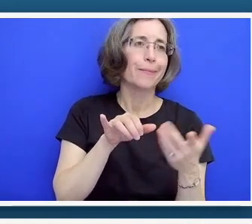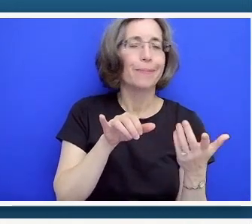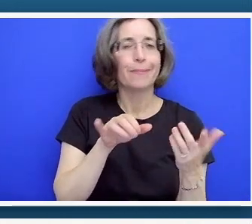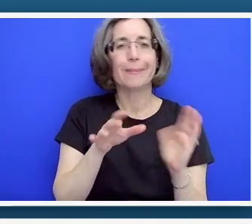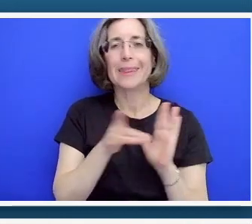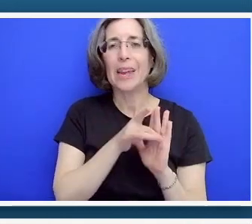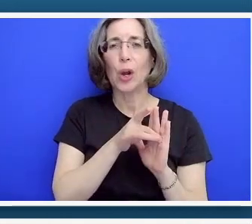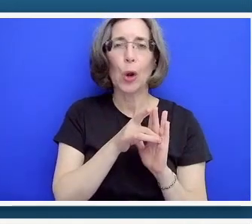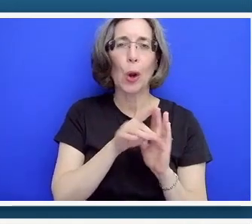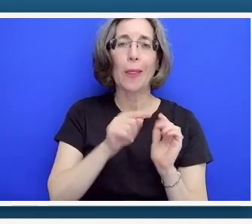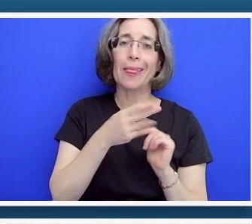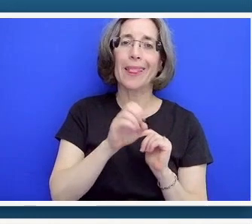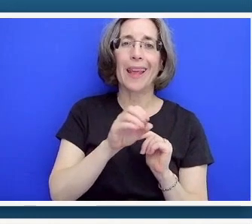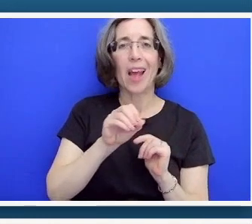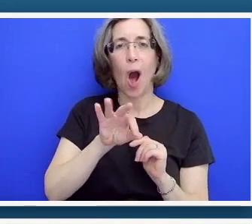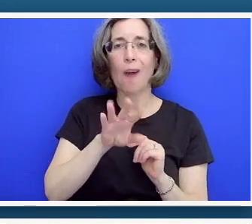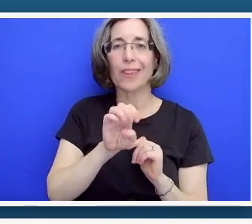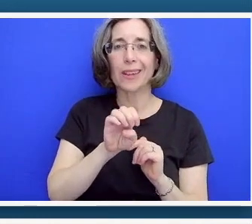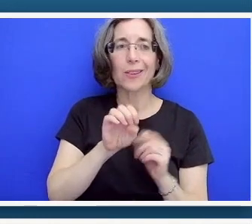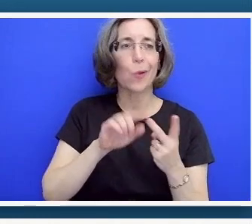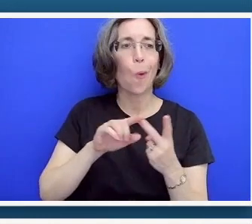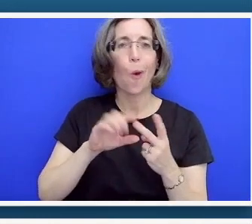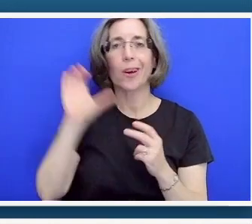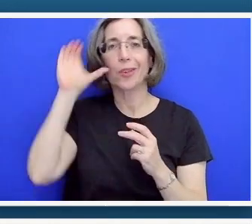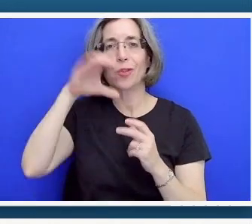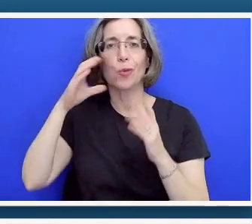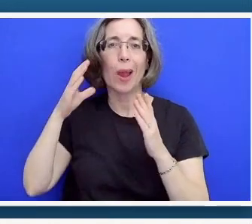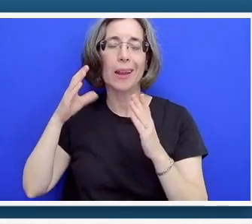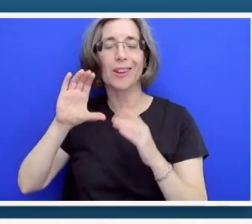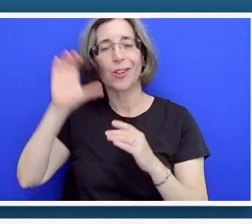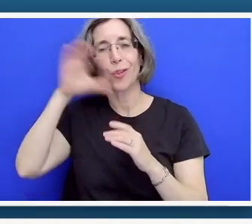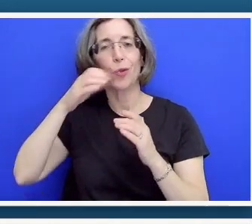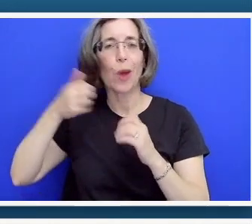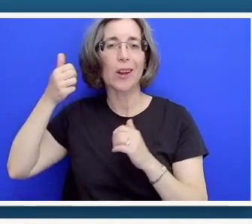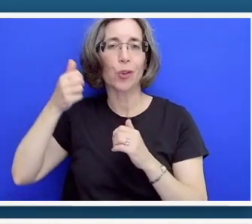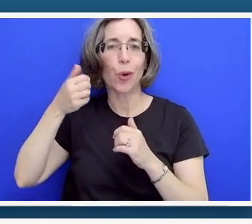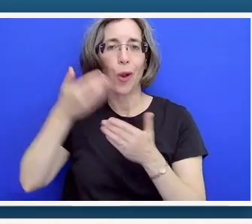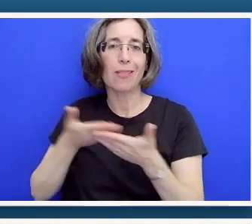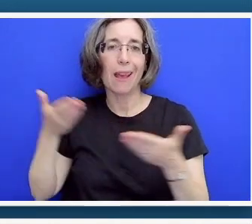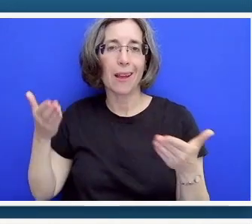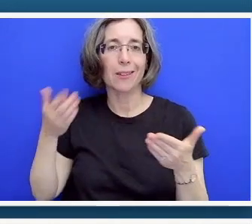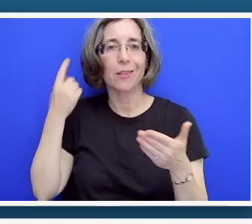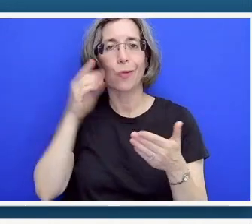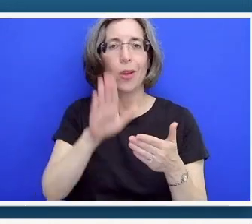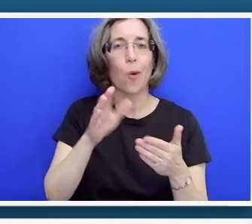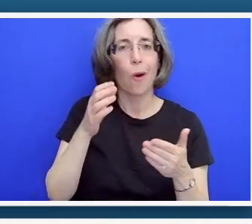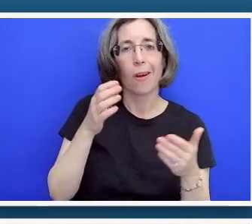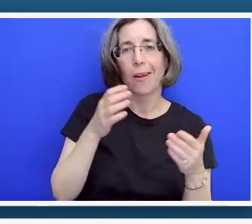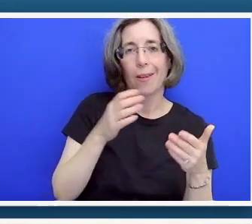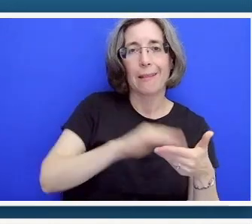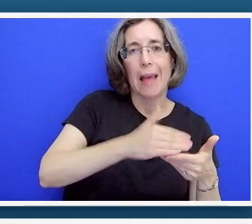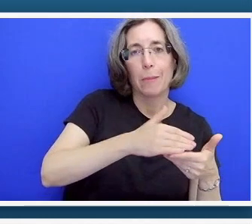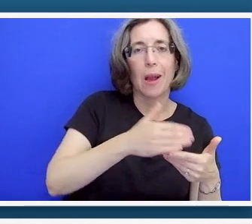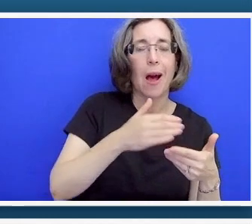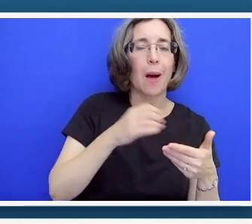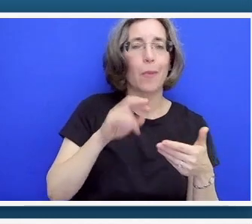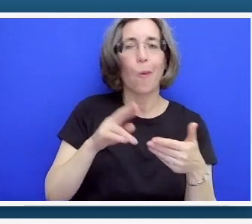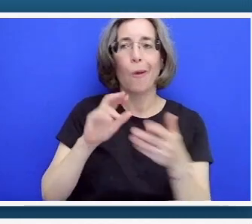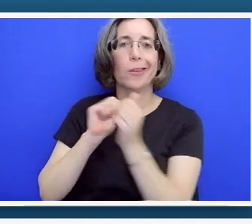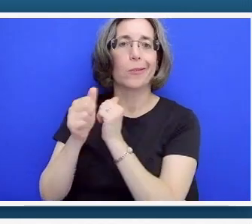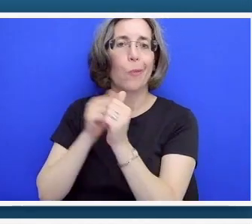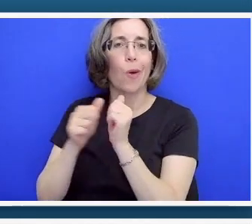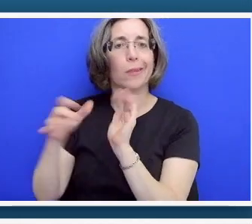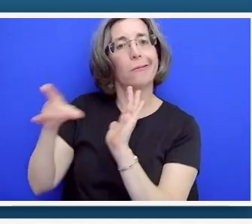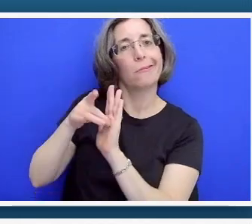laptop? Or why did they choose their favorite sports team for their cell phone? But now we can connect it to the